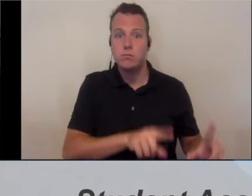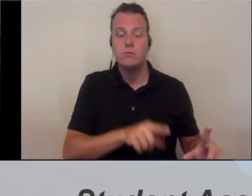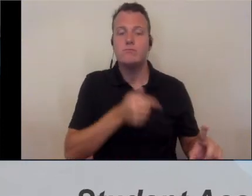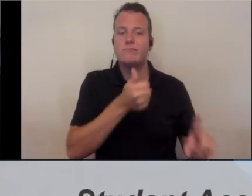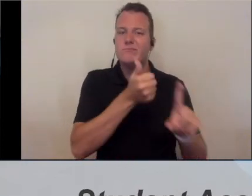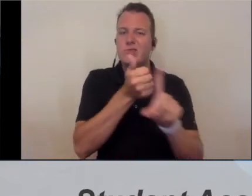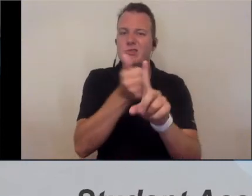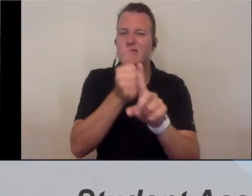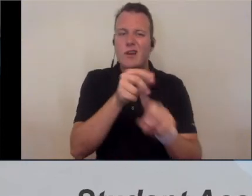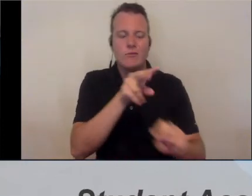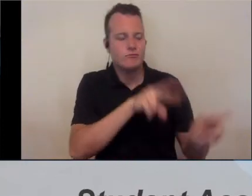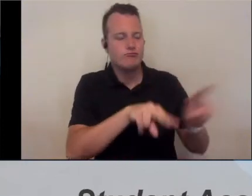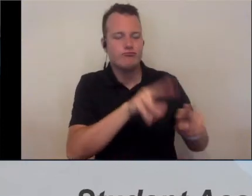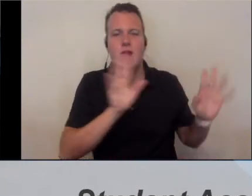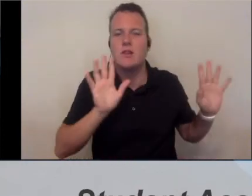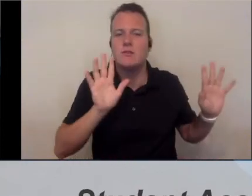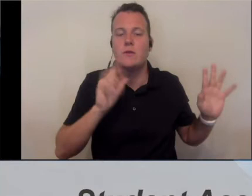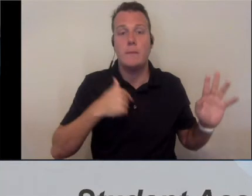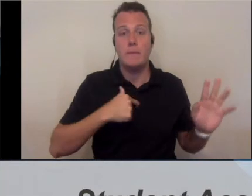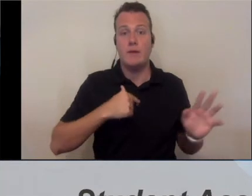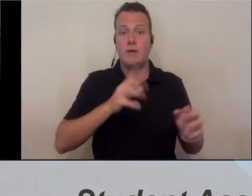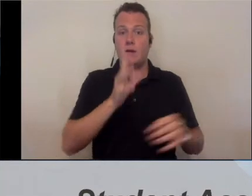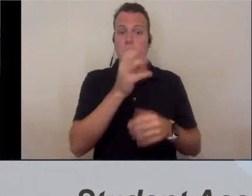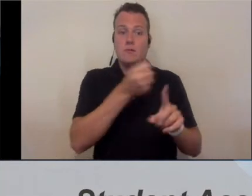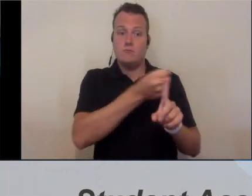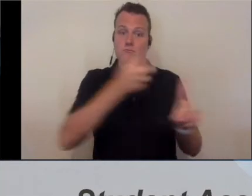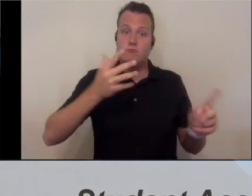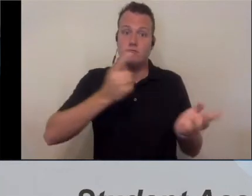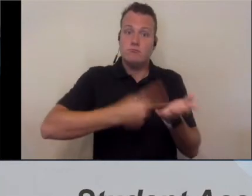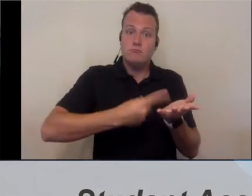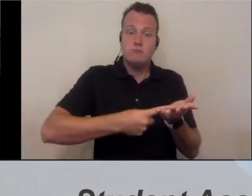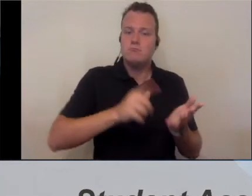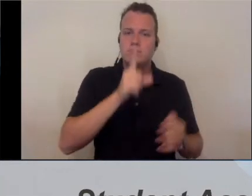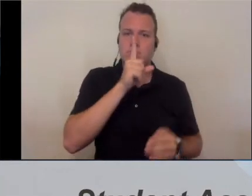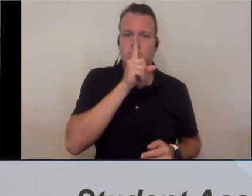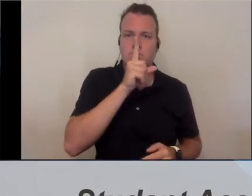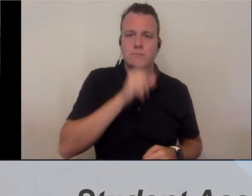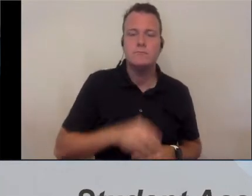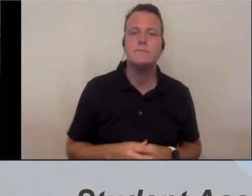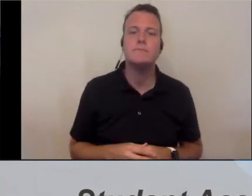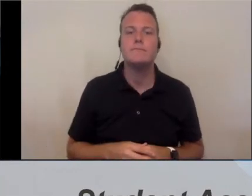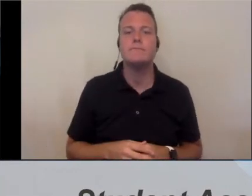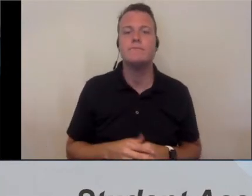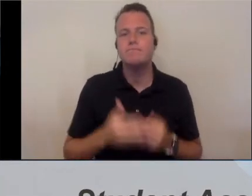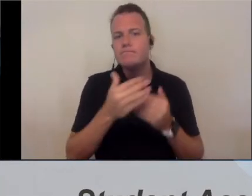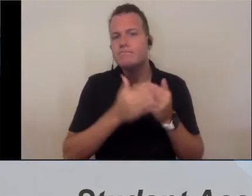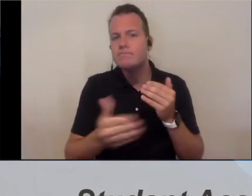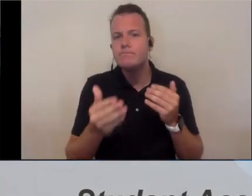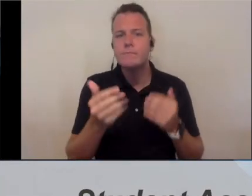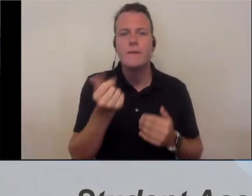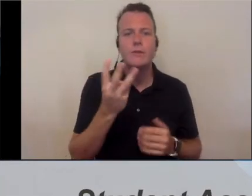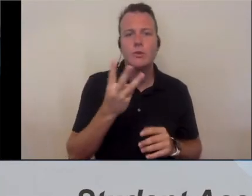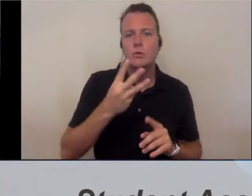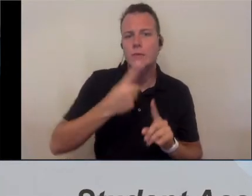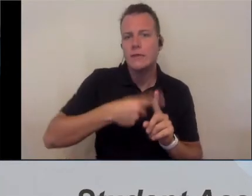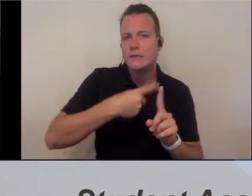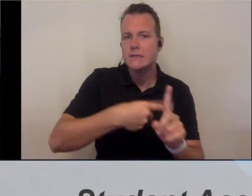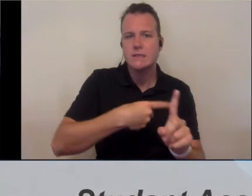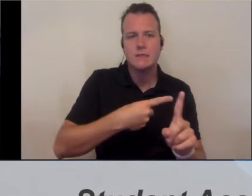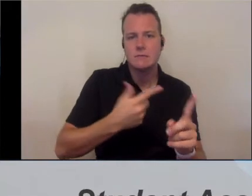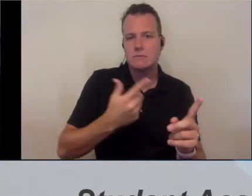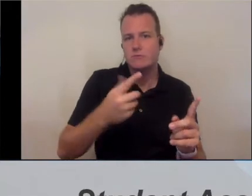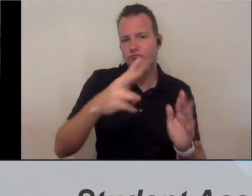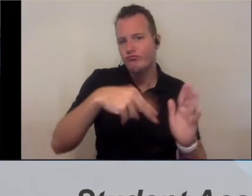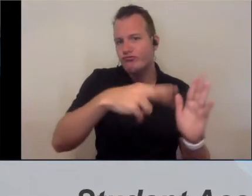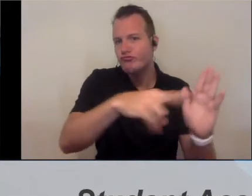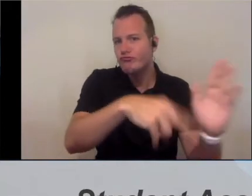only for you for tonight, for the next few months, and hopefully for some of your